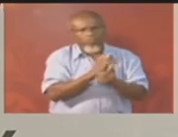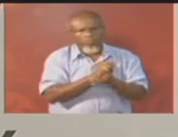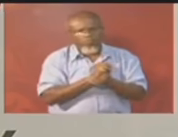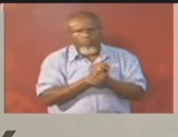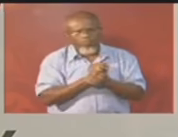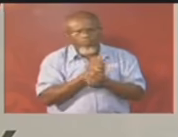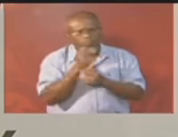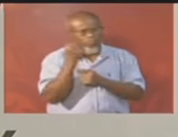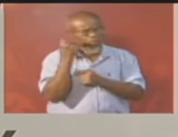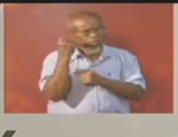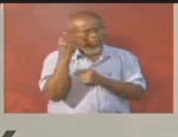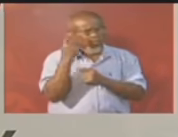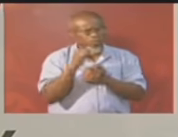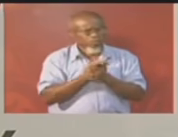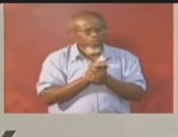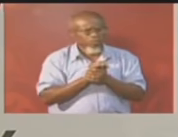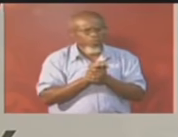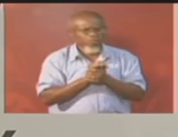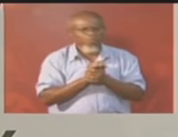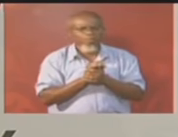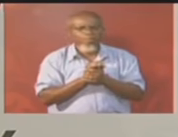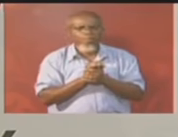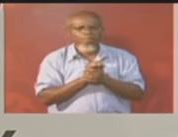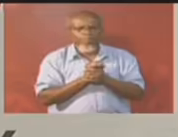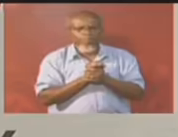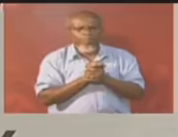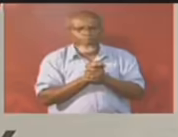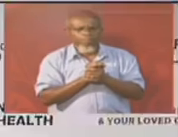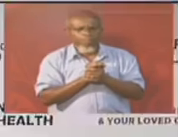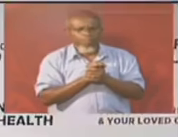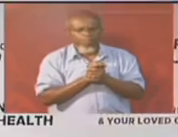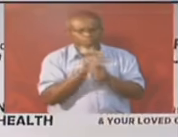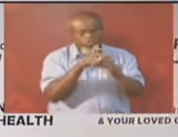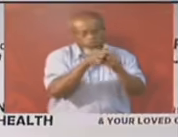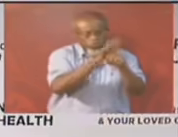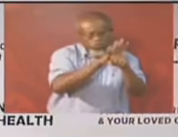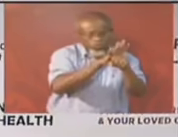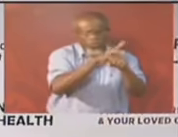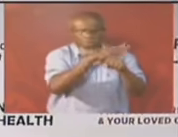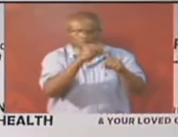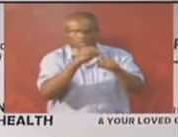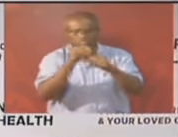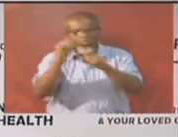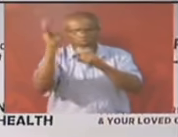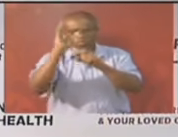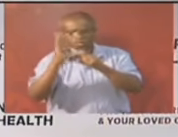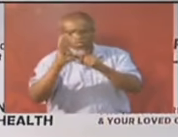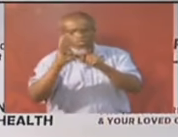turn over to Dr. Richards. Okay, thank you very much for your question.